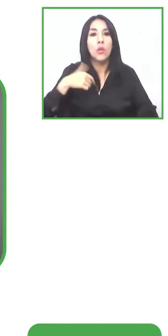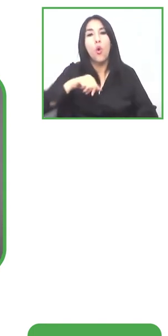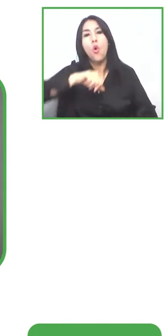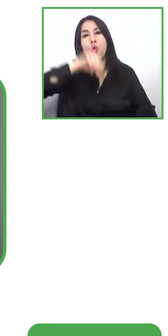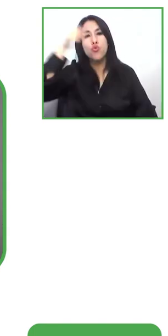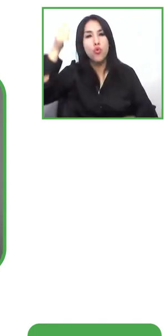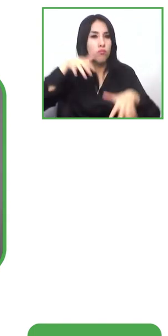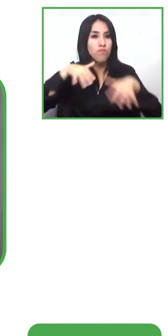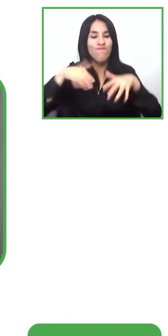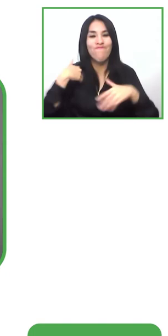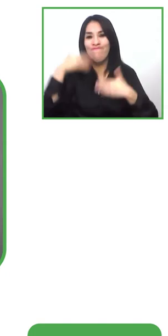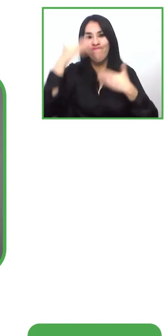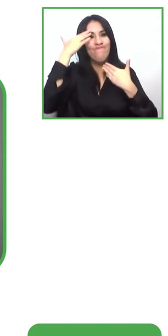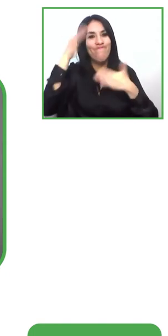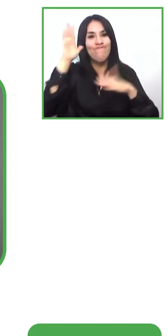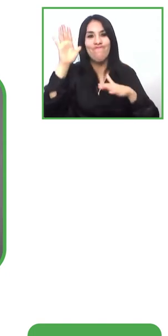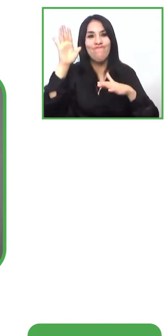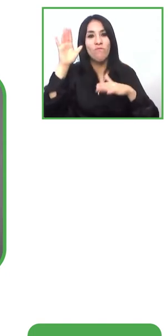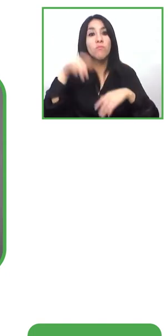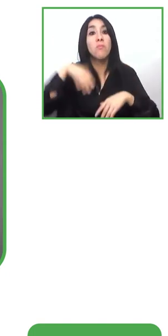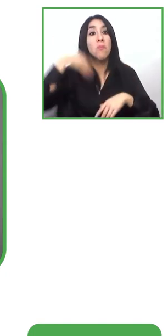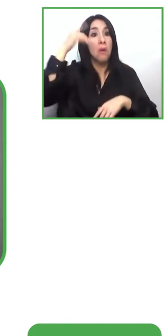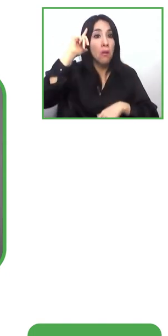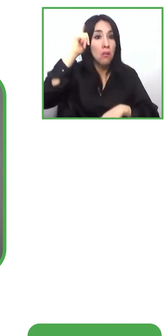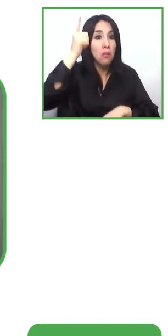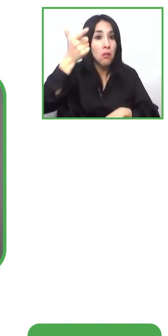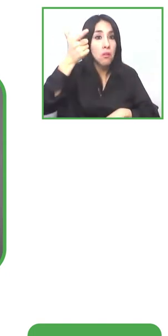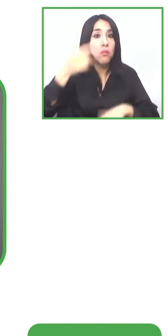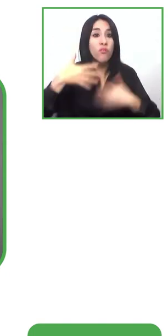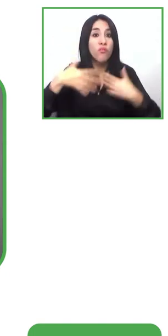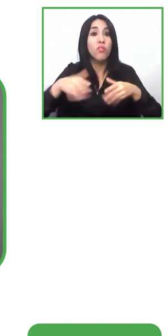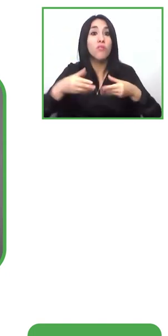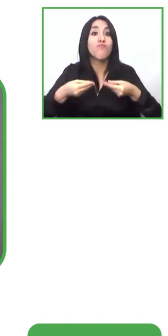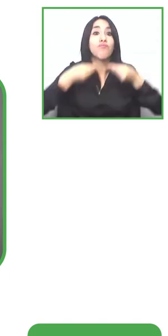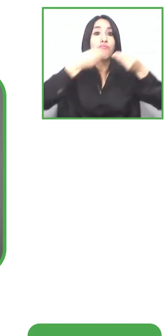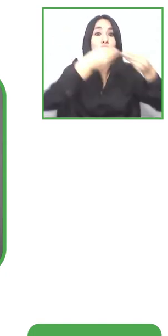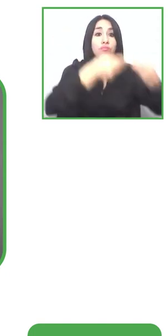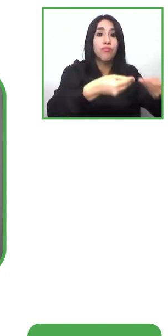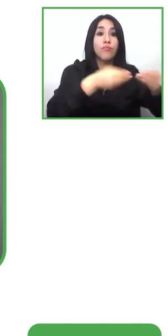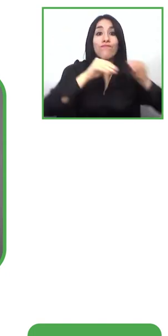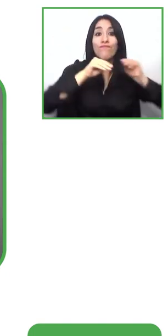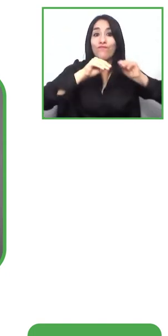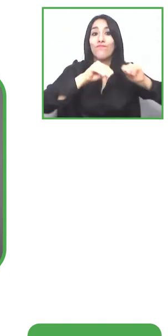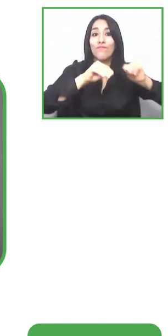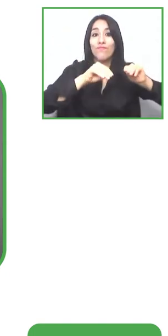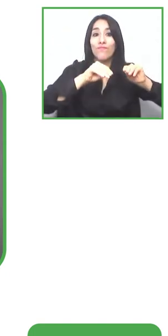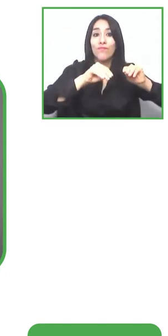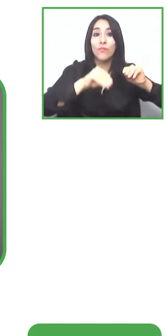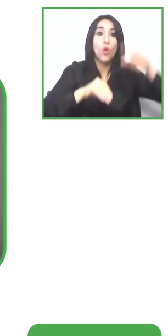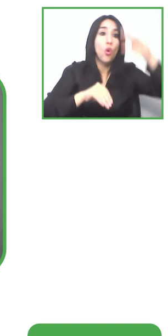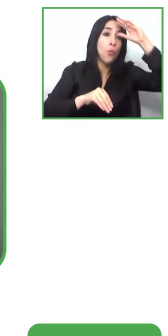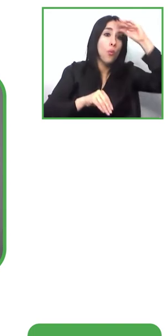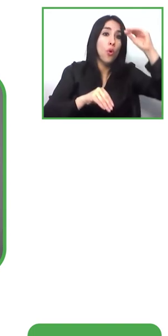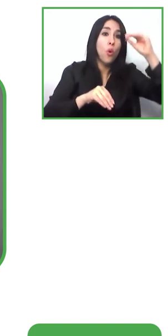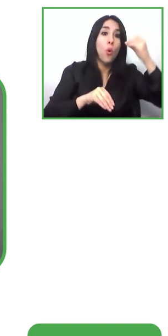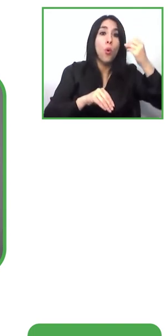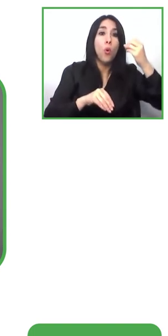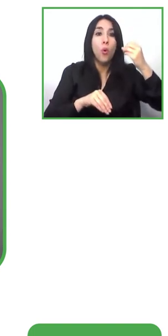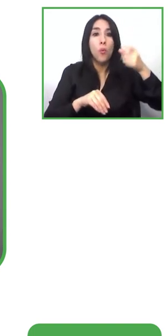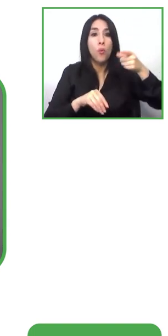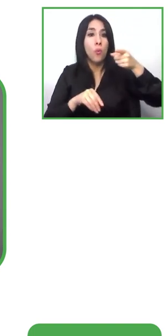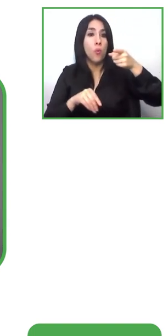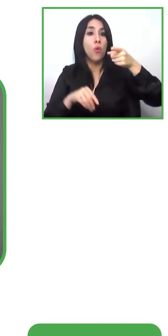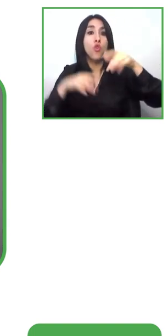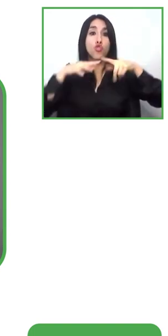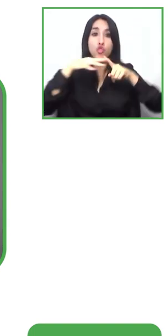is difficult and we just want to dare. So we're still betting on